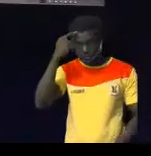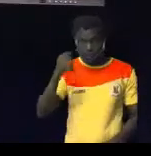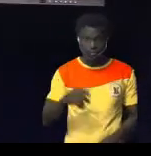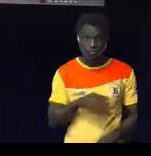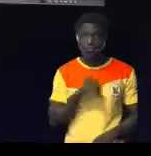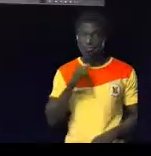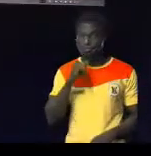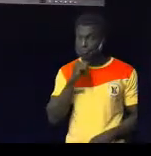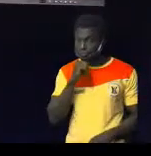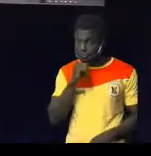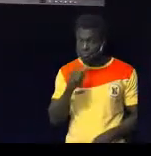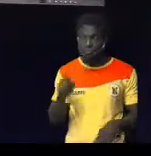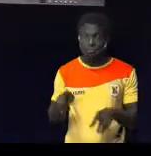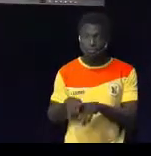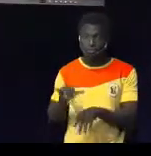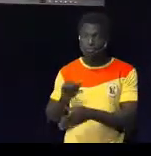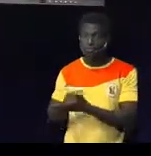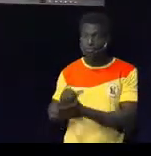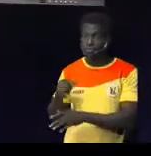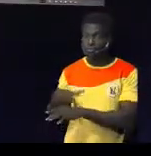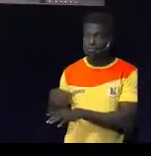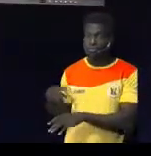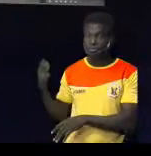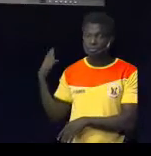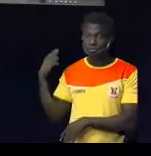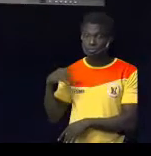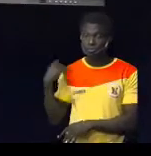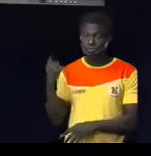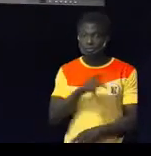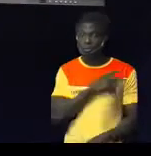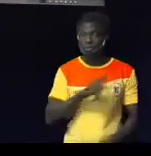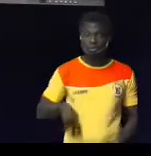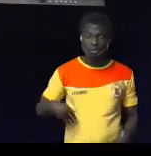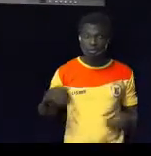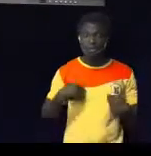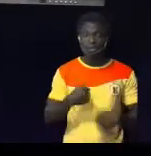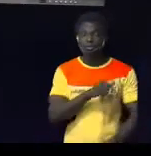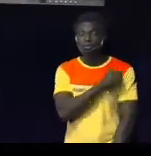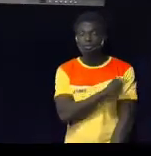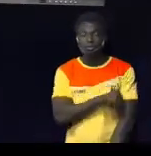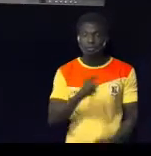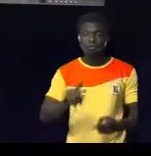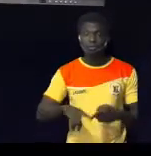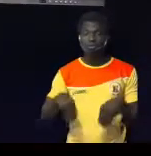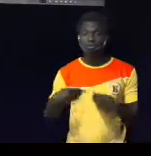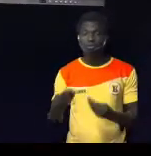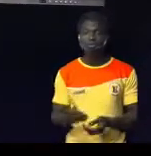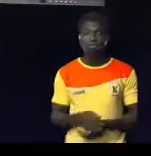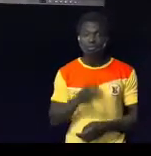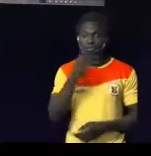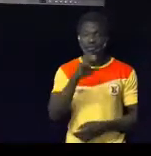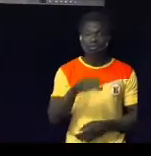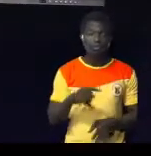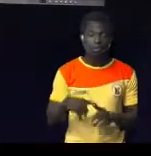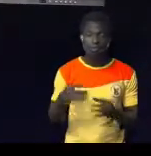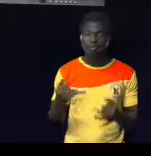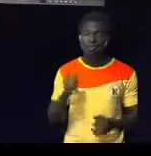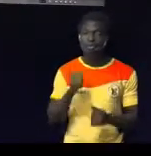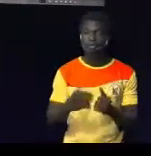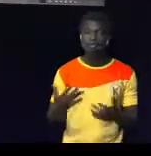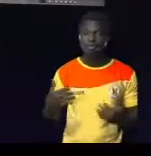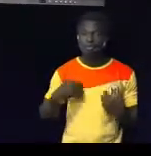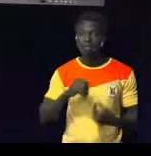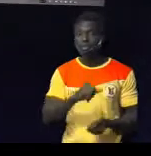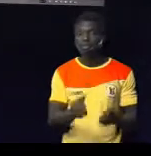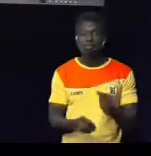governor. Unlike then, the king only has the authority to give order and give command, but now everything